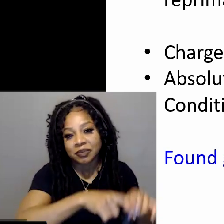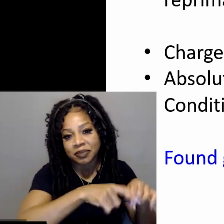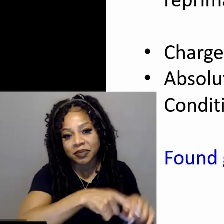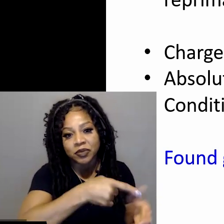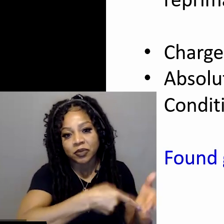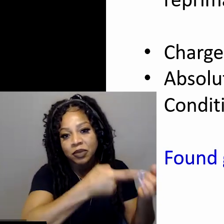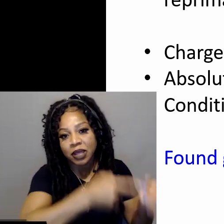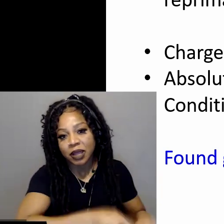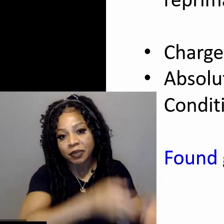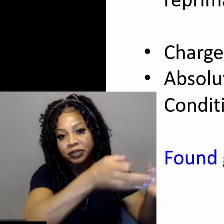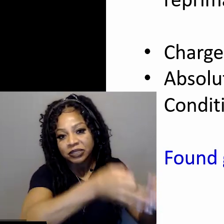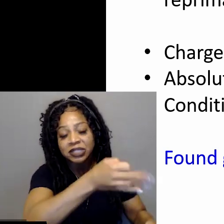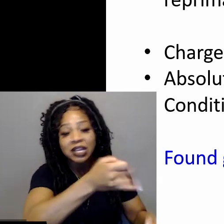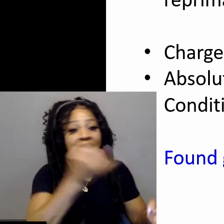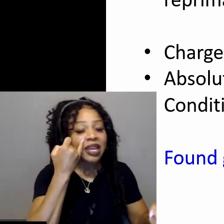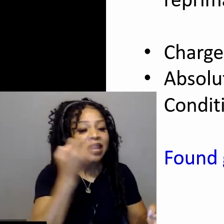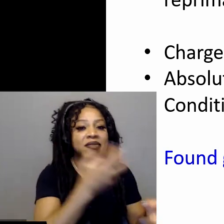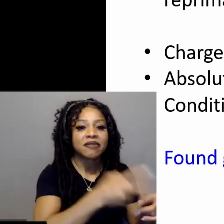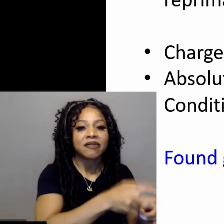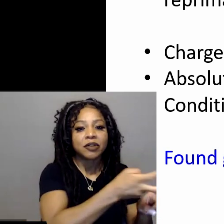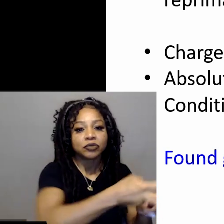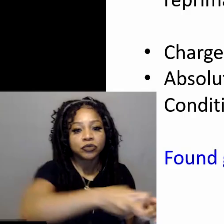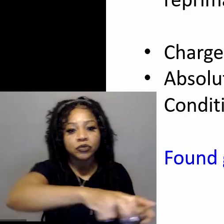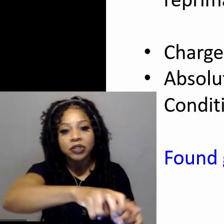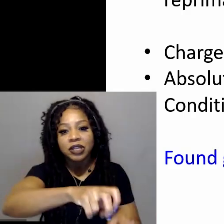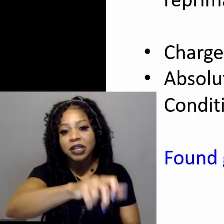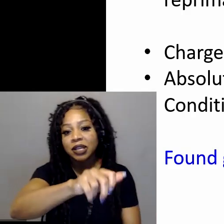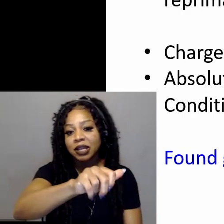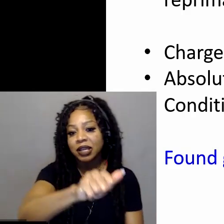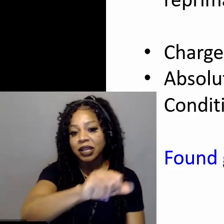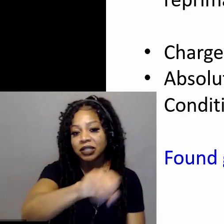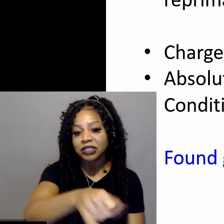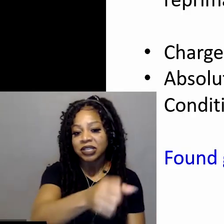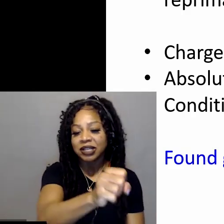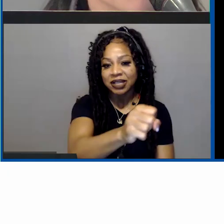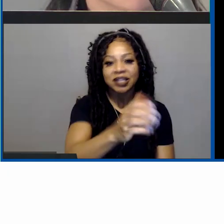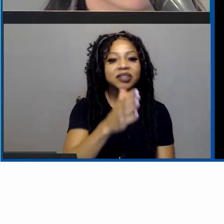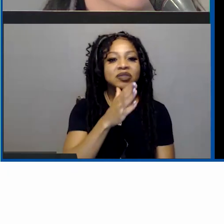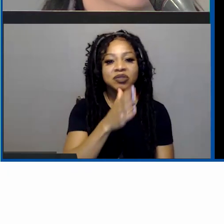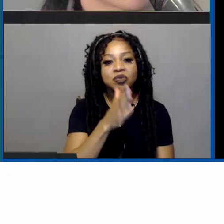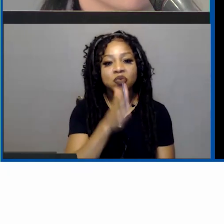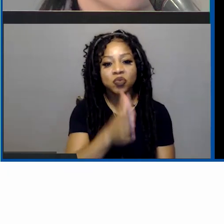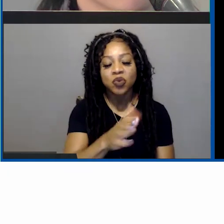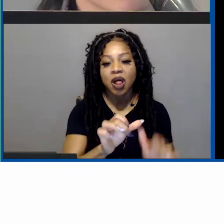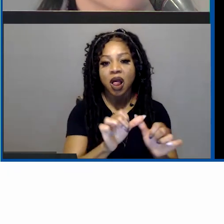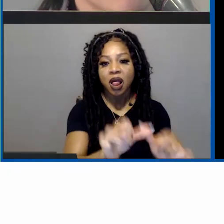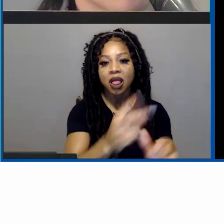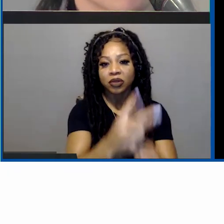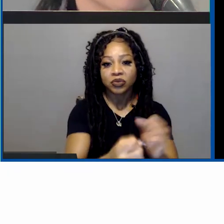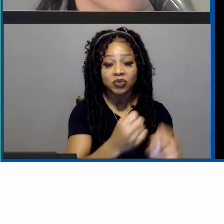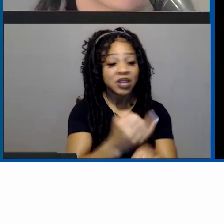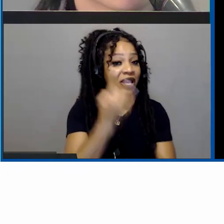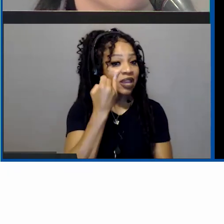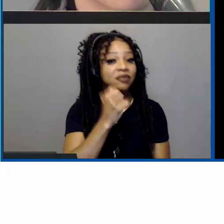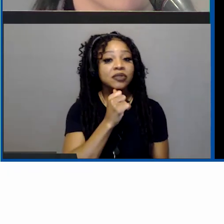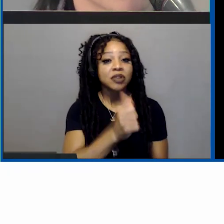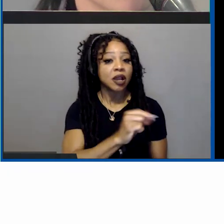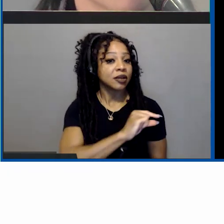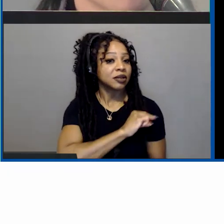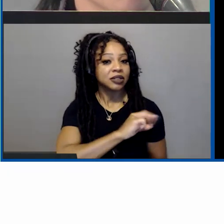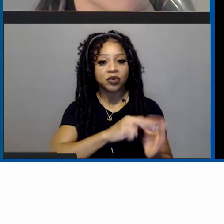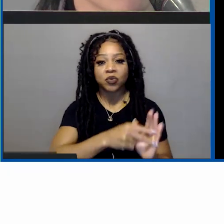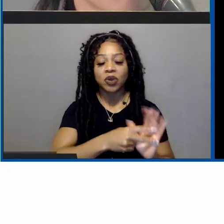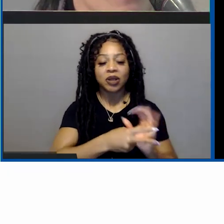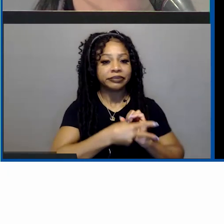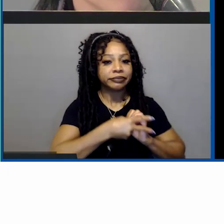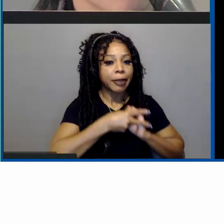they're diverted with EJS, they'll last for 2 years. If they're found not guilty, they'll be sealed after 2 months or a deadline